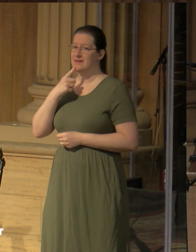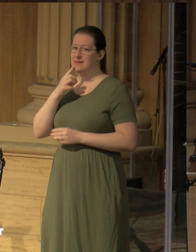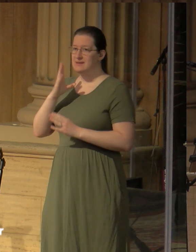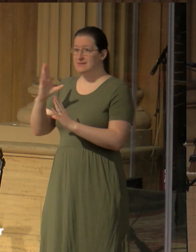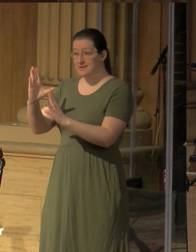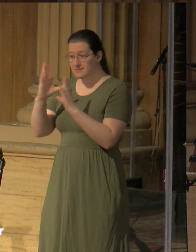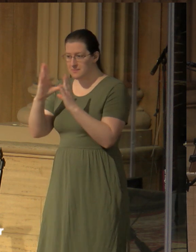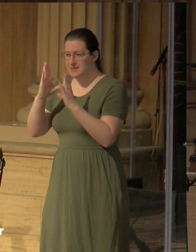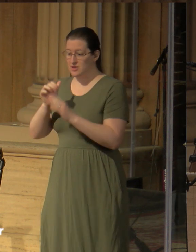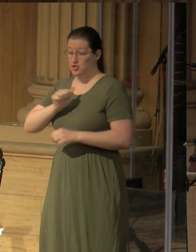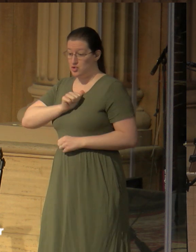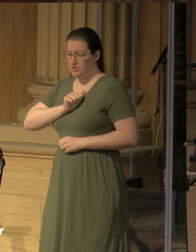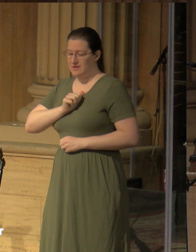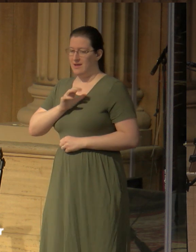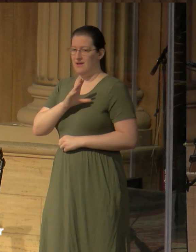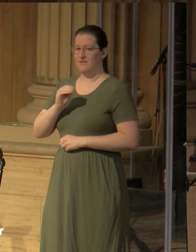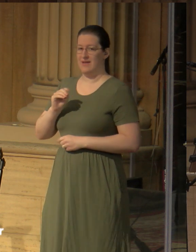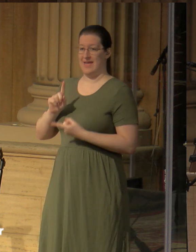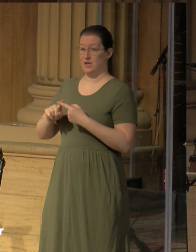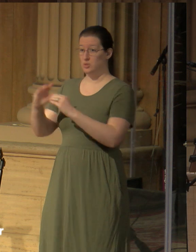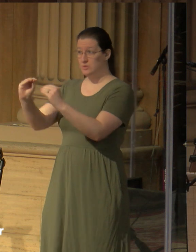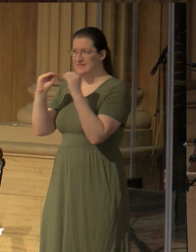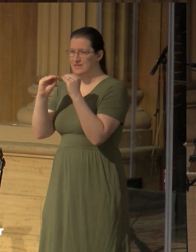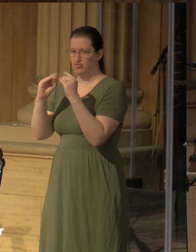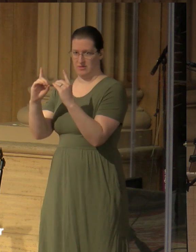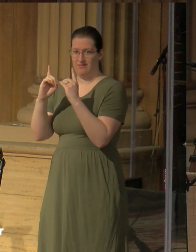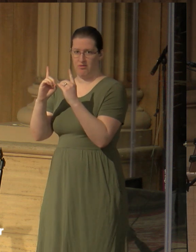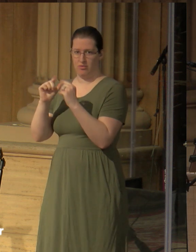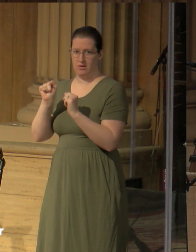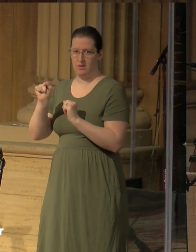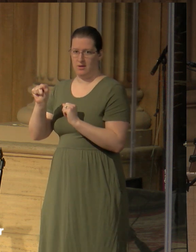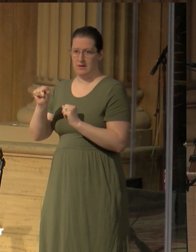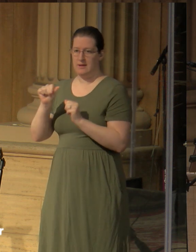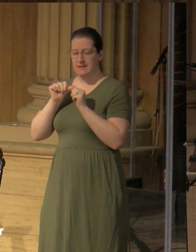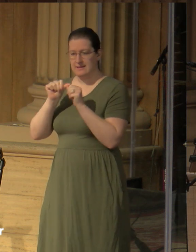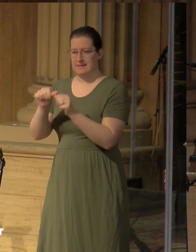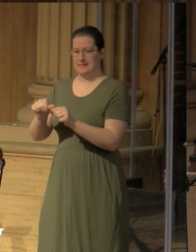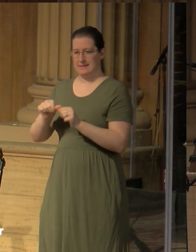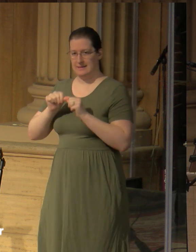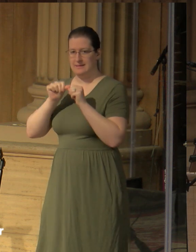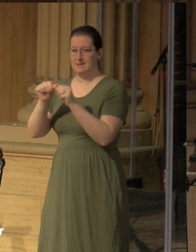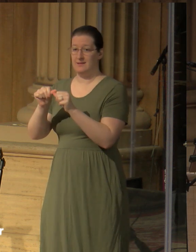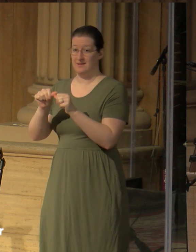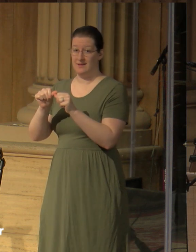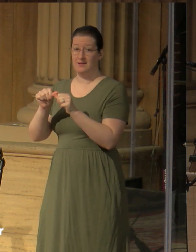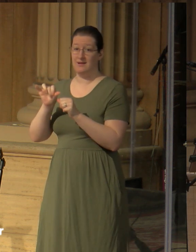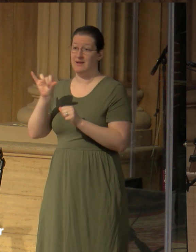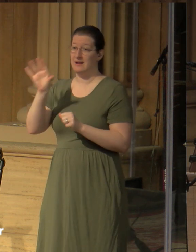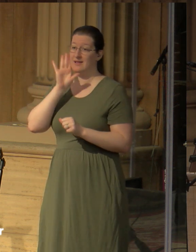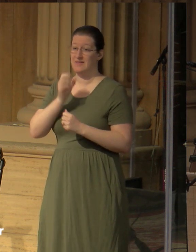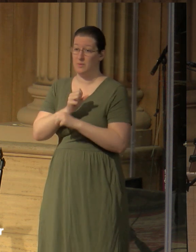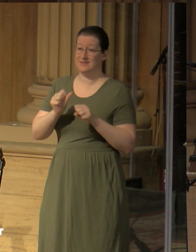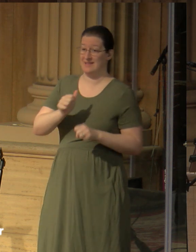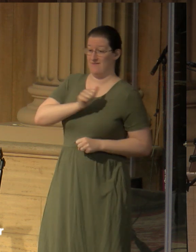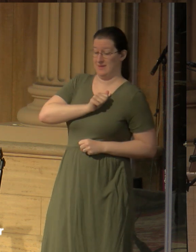the teaching or the doctrine. Persist in this, for by so doing you will save both yourself and your